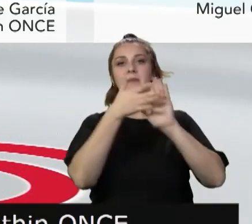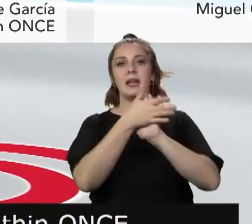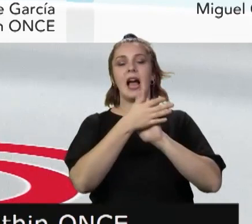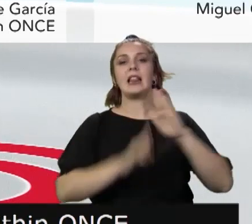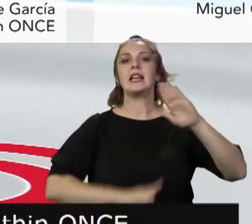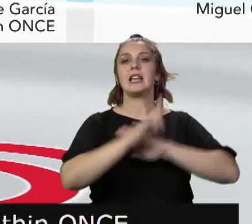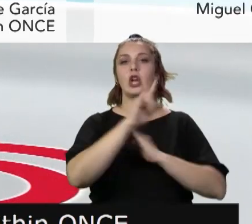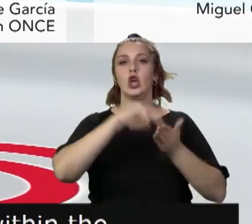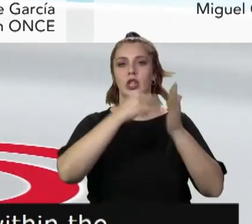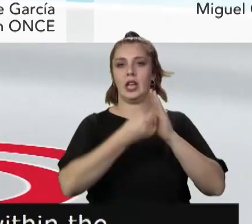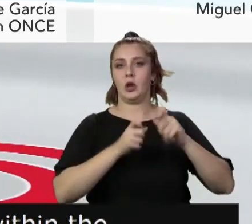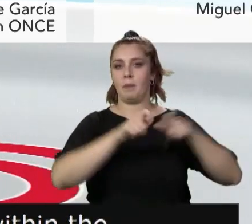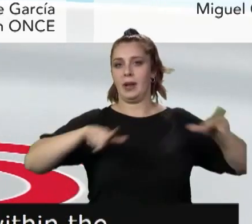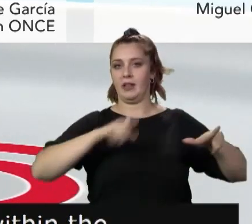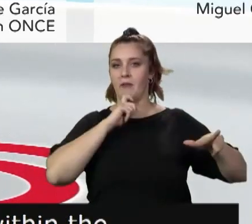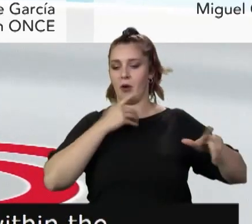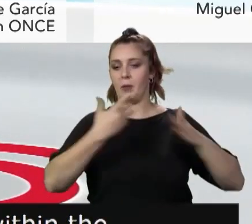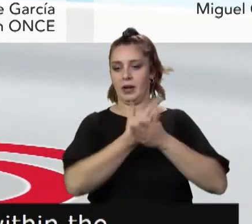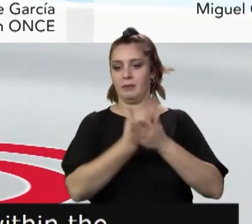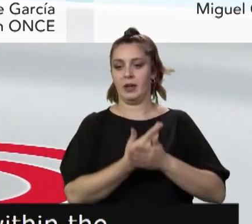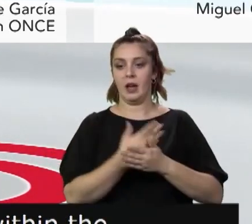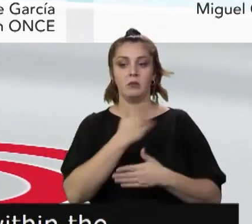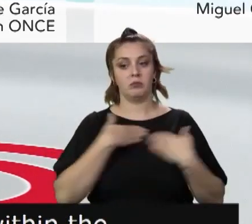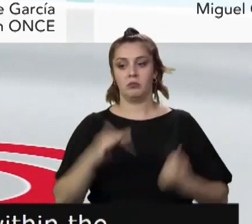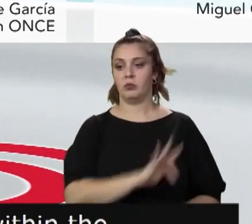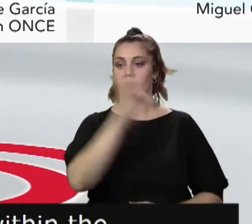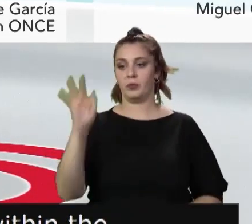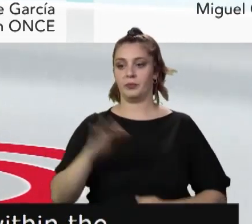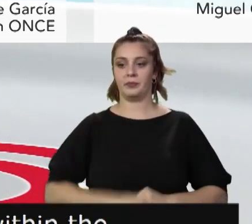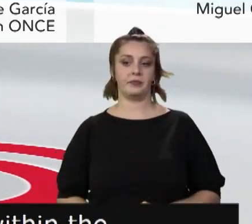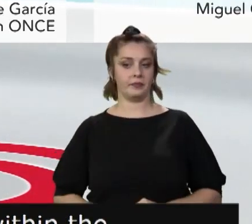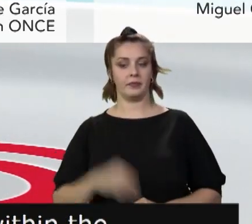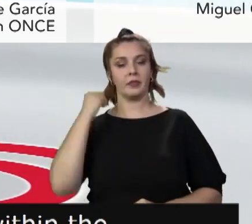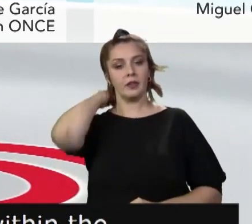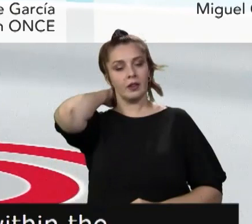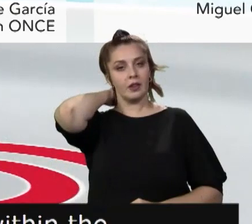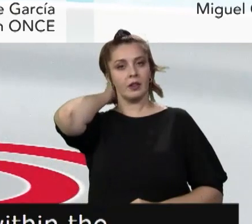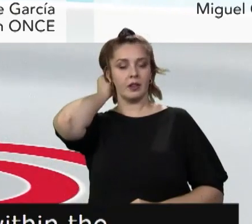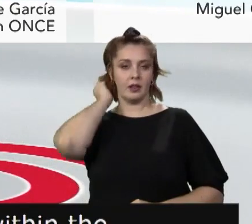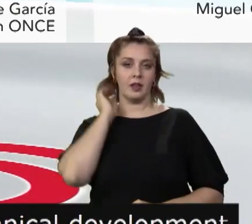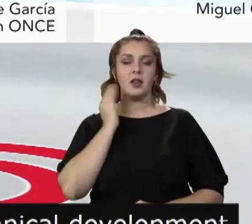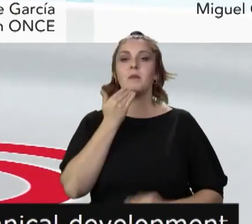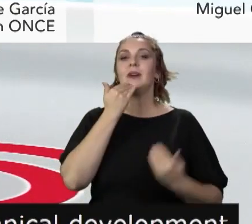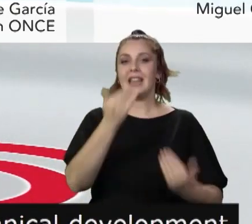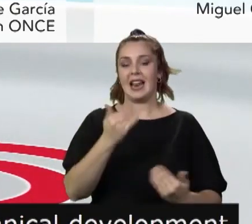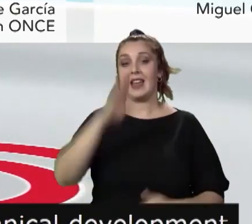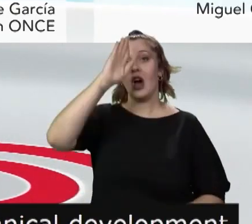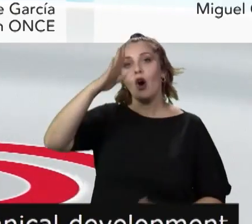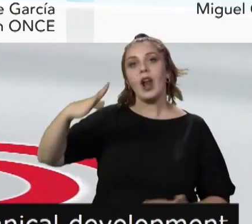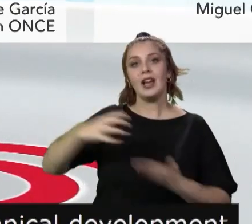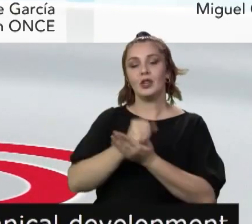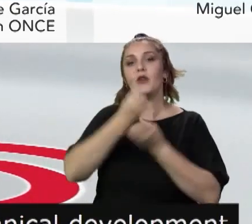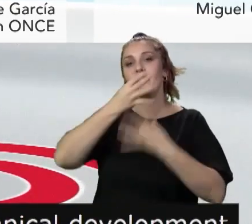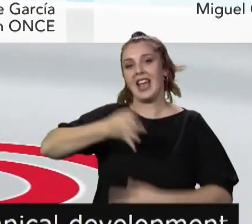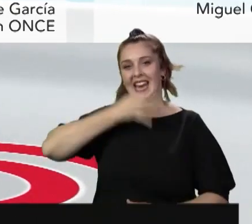Enrique is going to explain the technical development of our website. Thank you, Antonio.